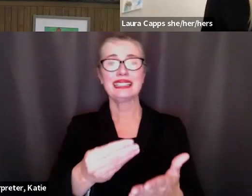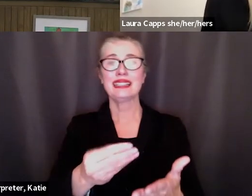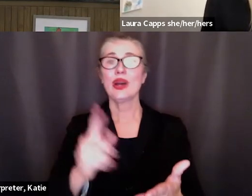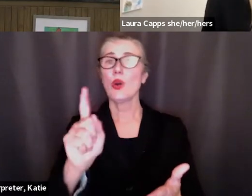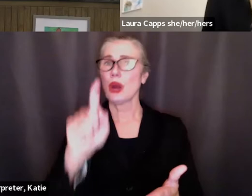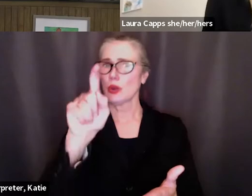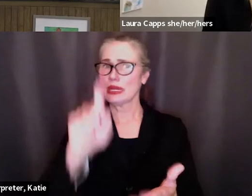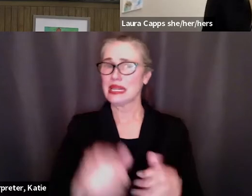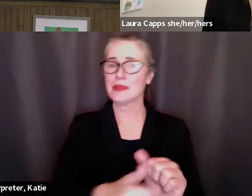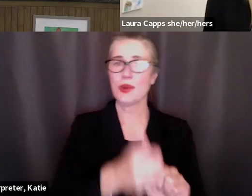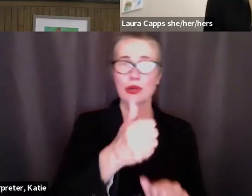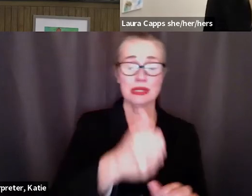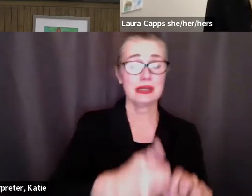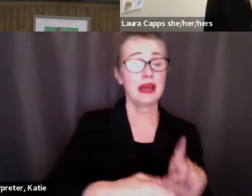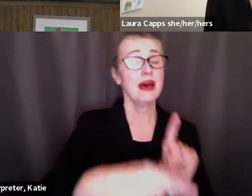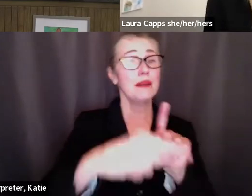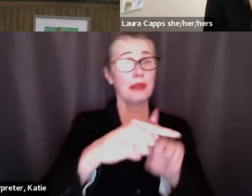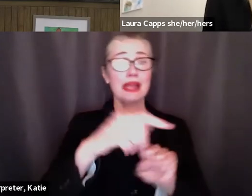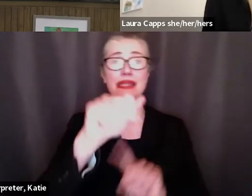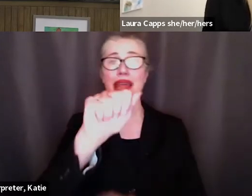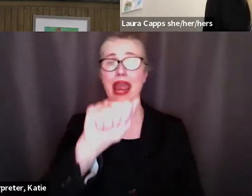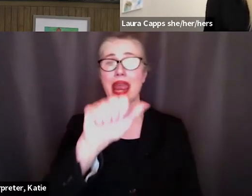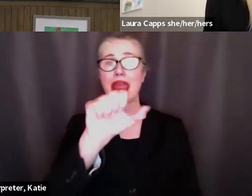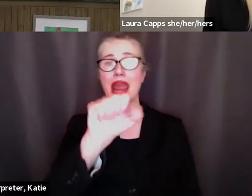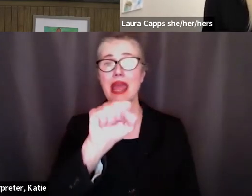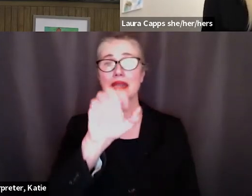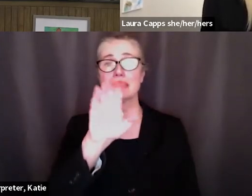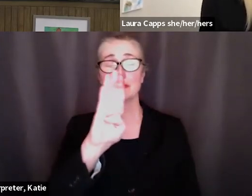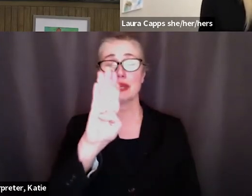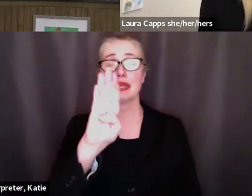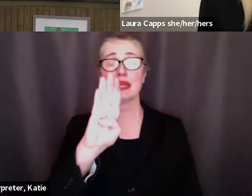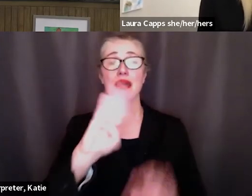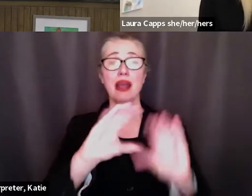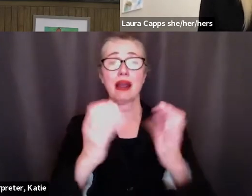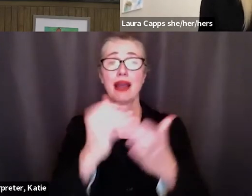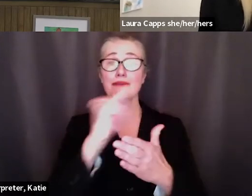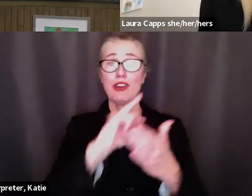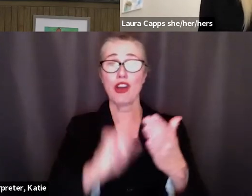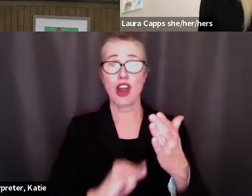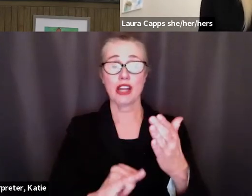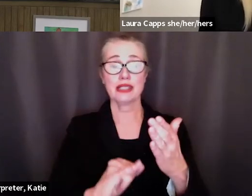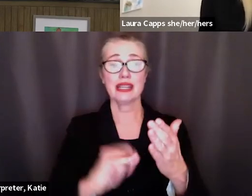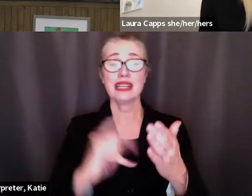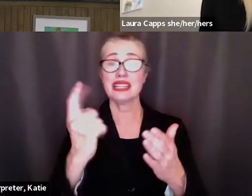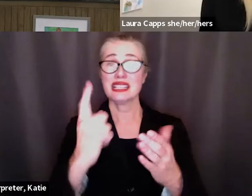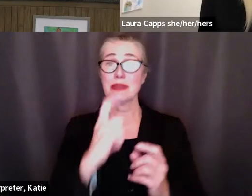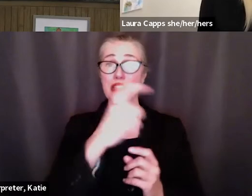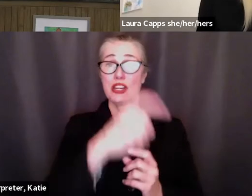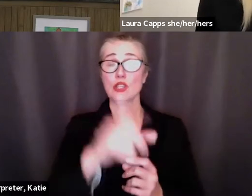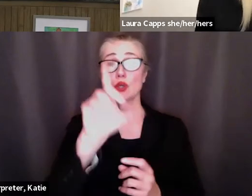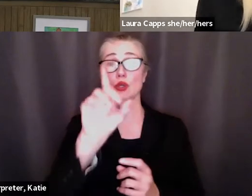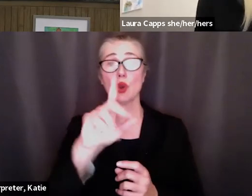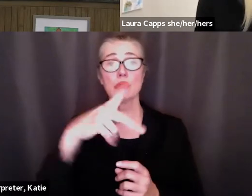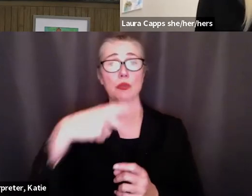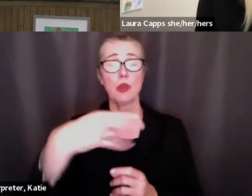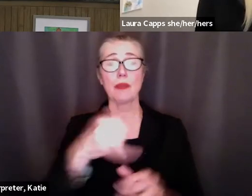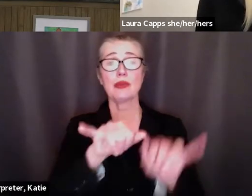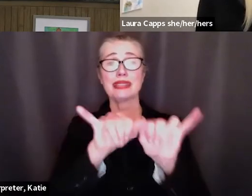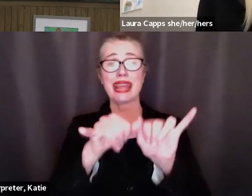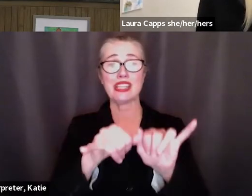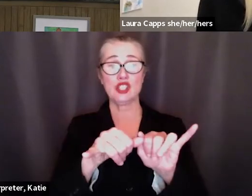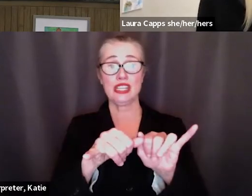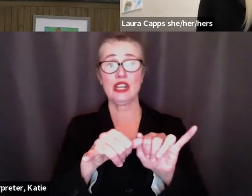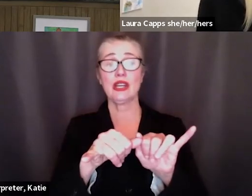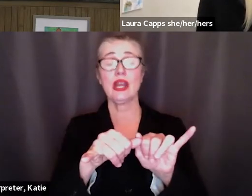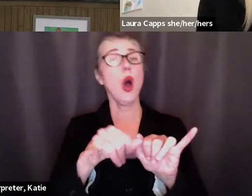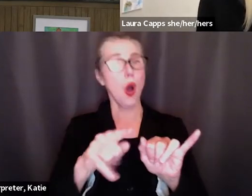to the asb arts club there's a donation that was made to the dos pueblos engineering by the